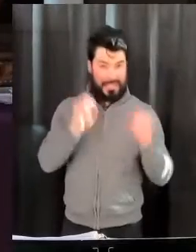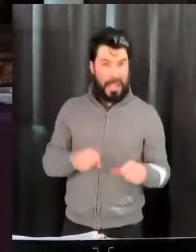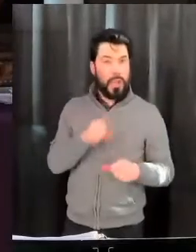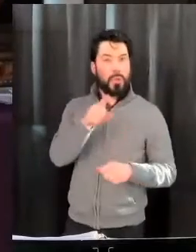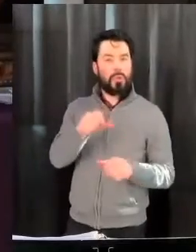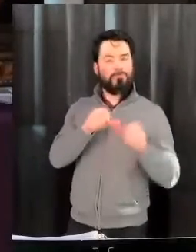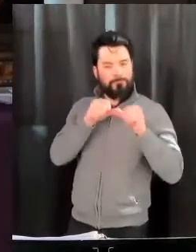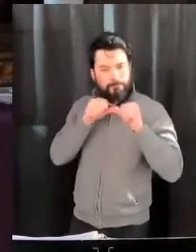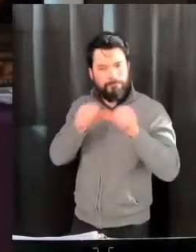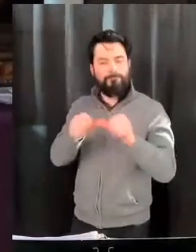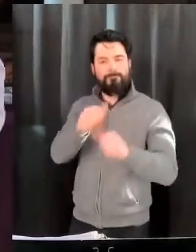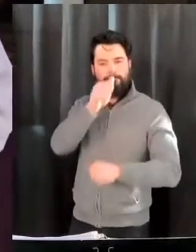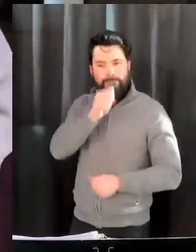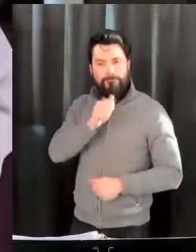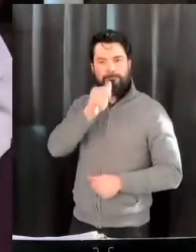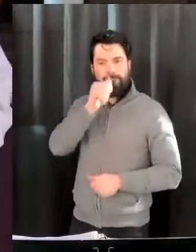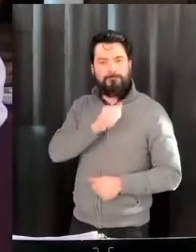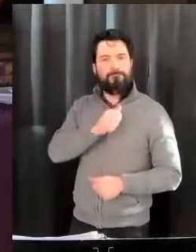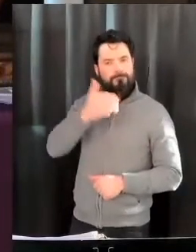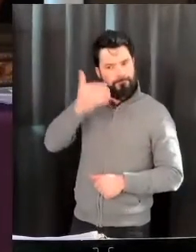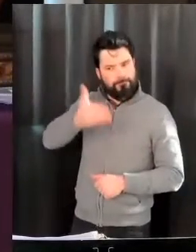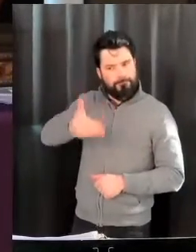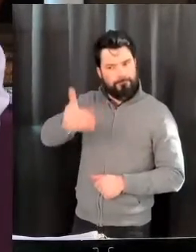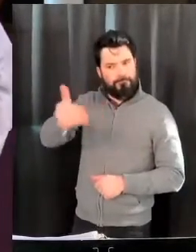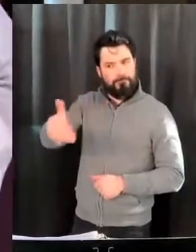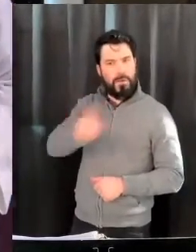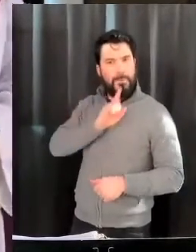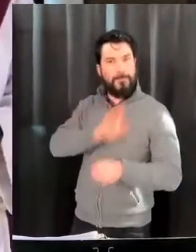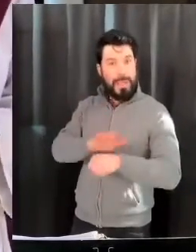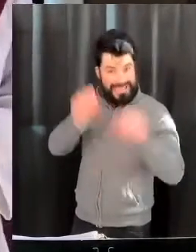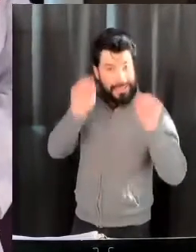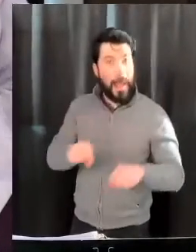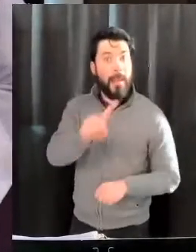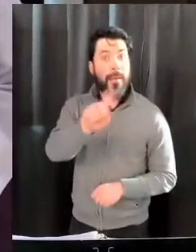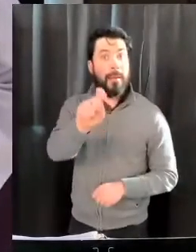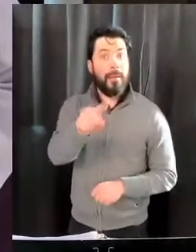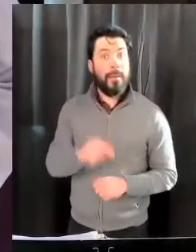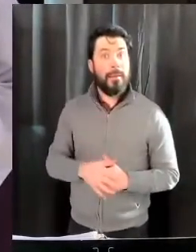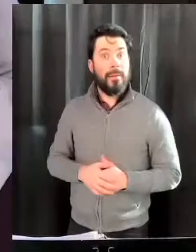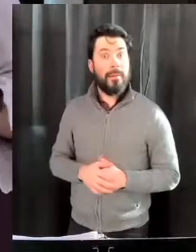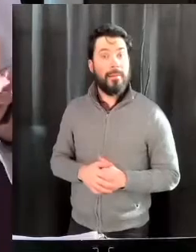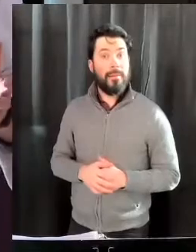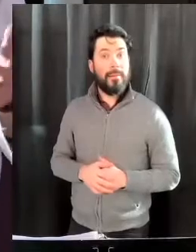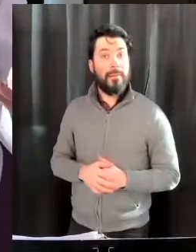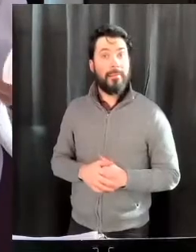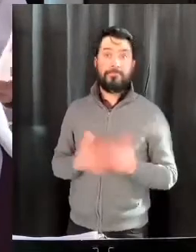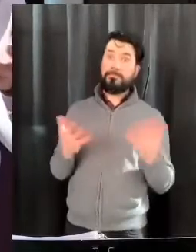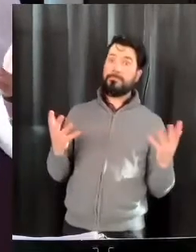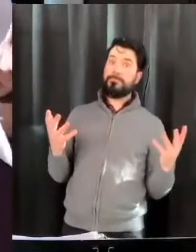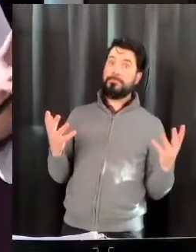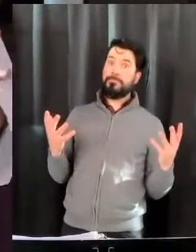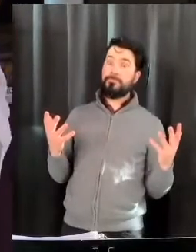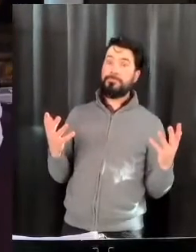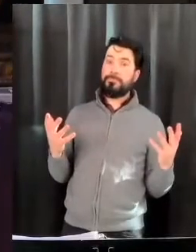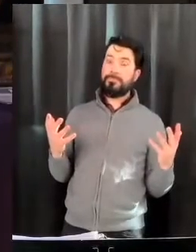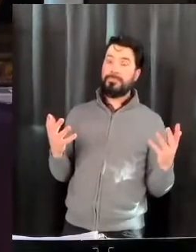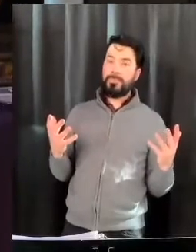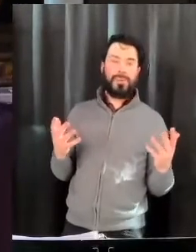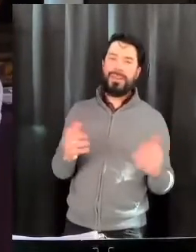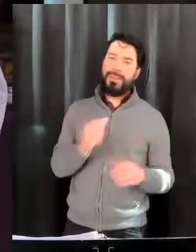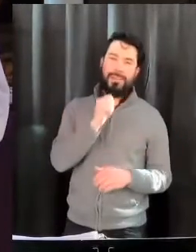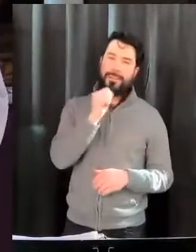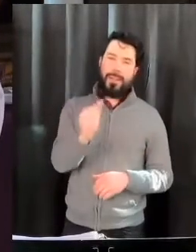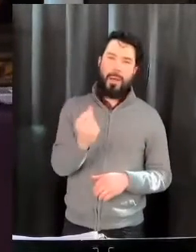do what you said you were going to do? So we don't do this alone, though.